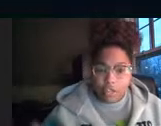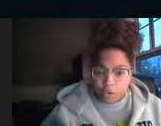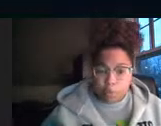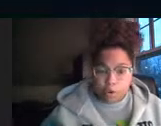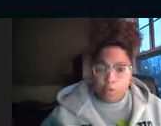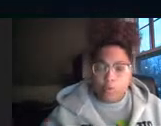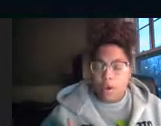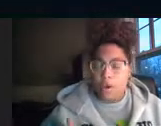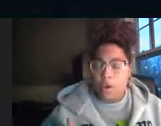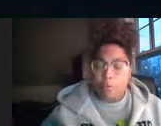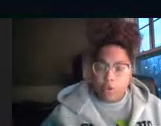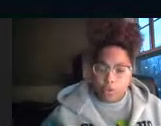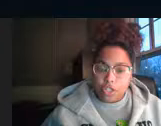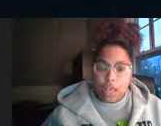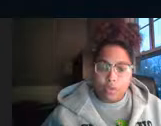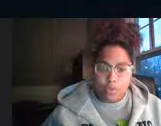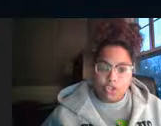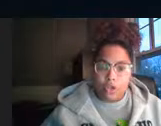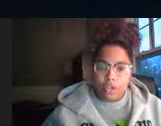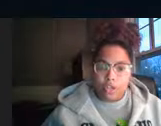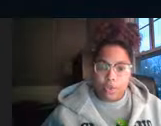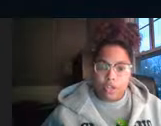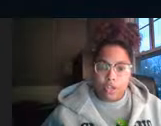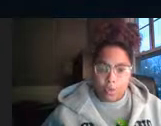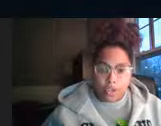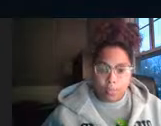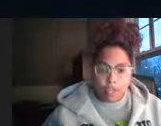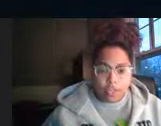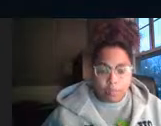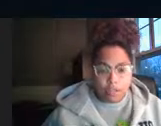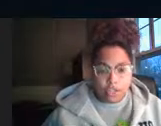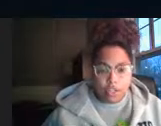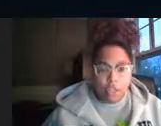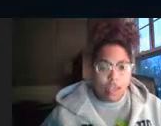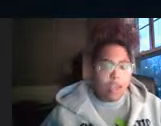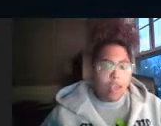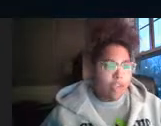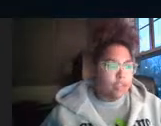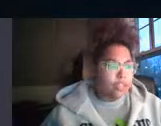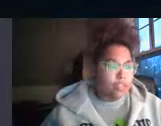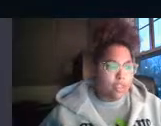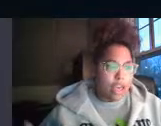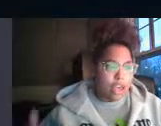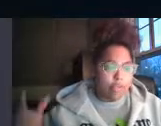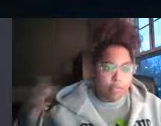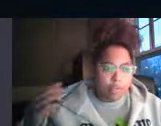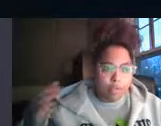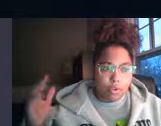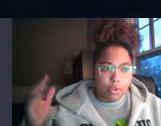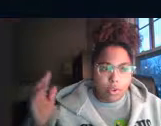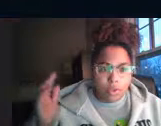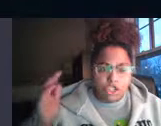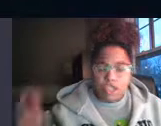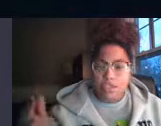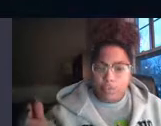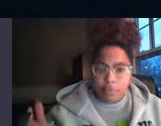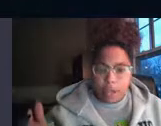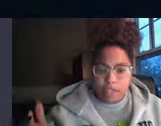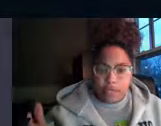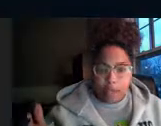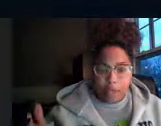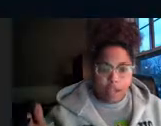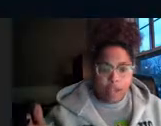take a holistic approach, and that was really stressed within community participation, is that